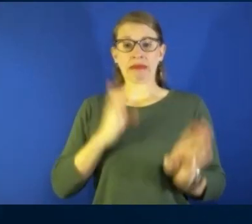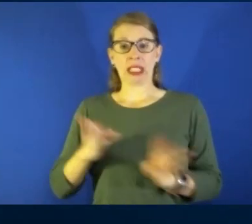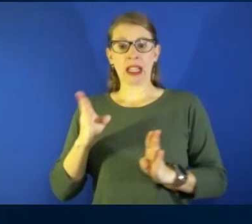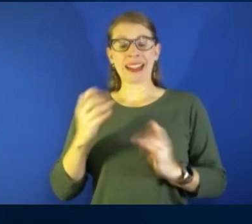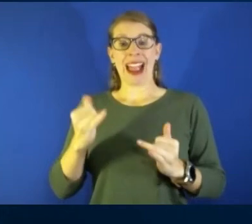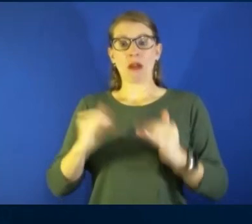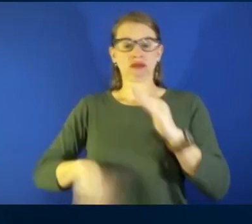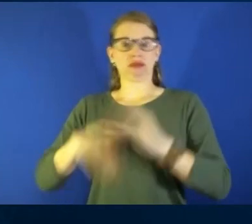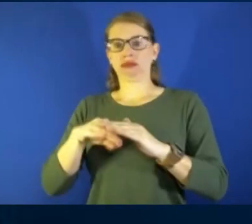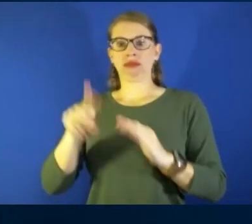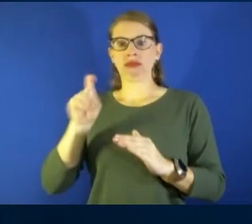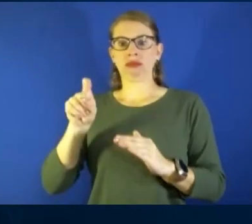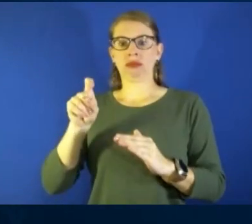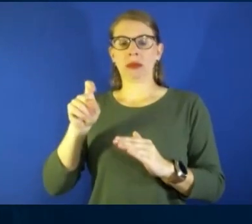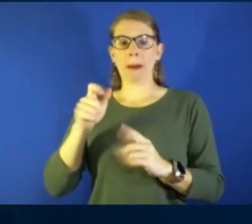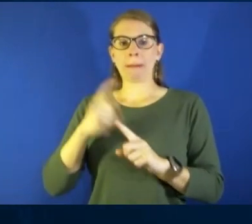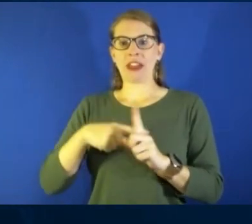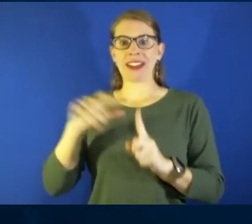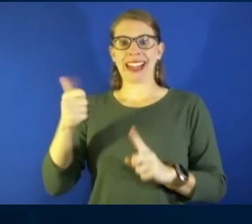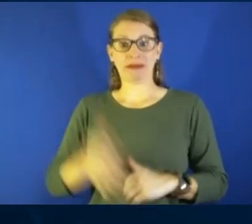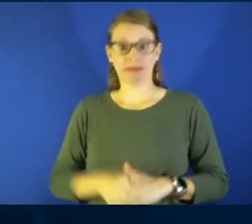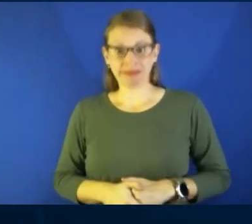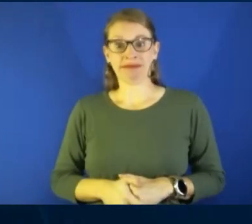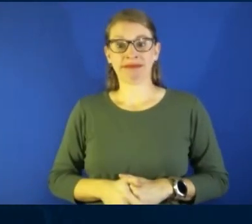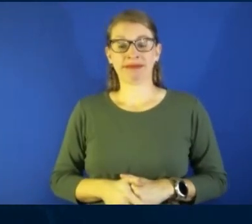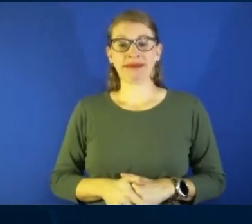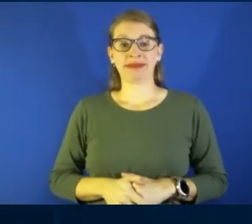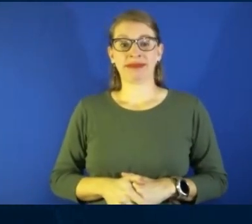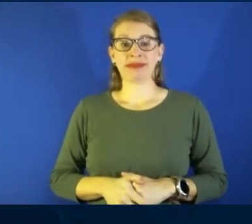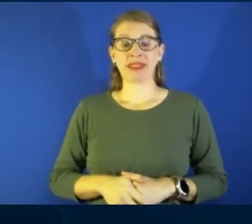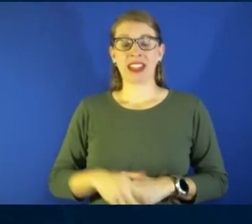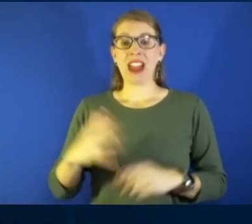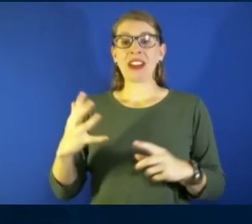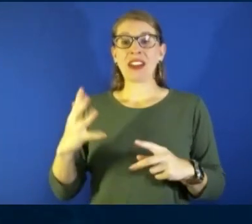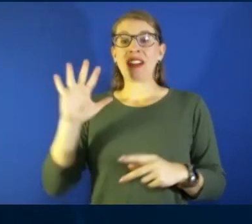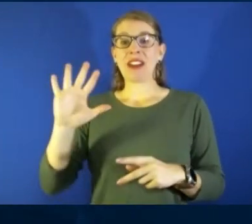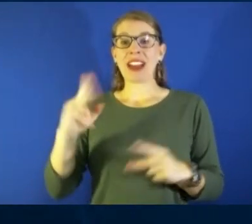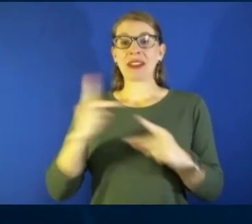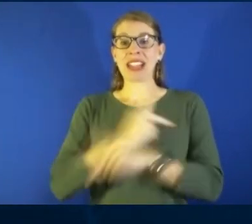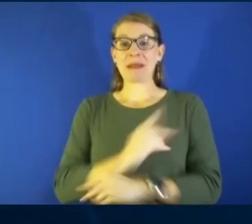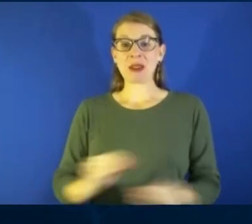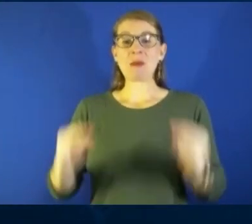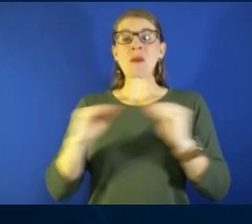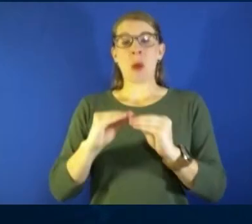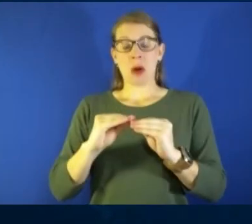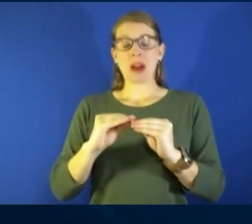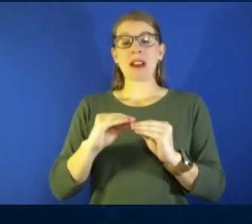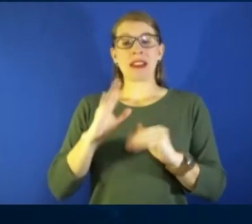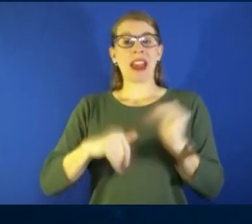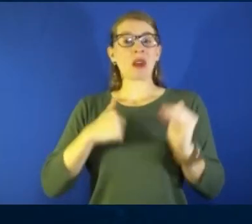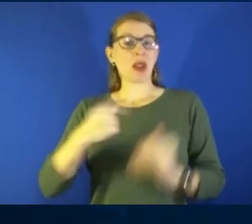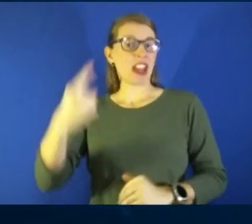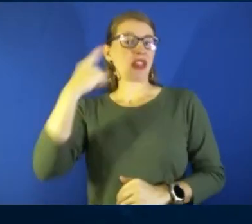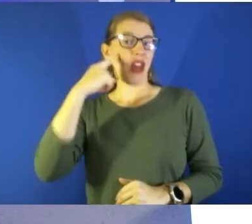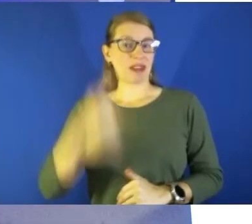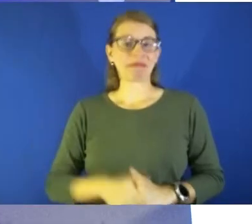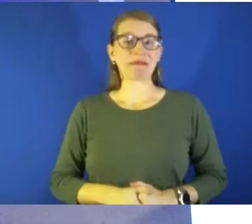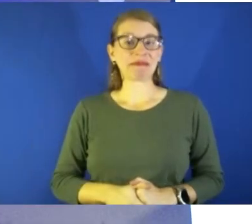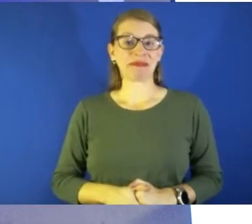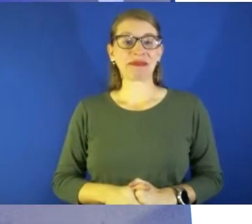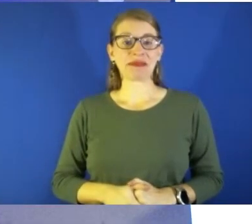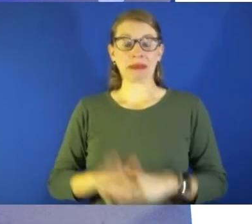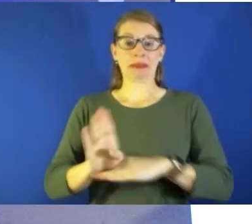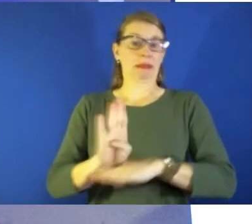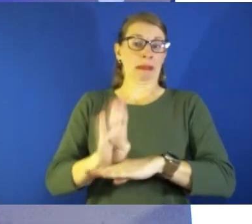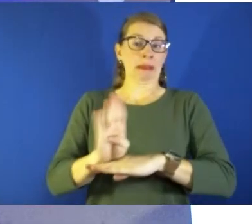at month 10. So we've had about 5 times the number that we initially expected. So quite busy. And